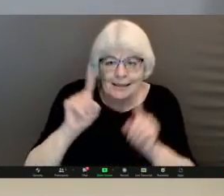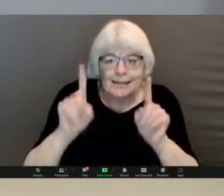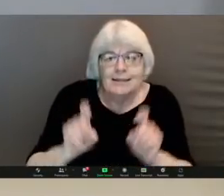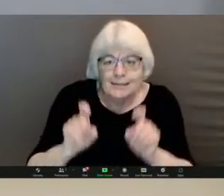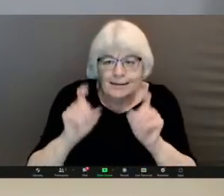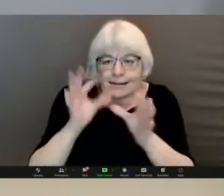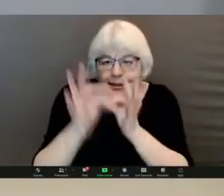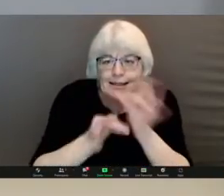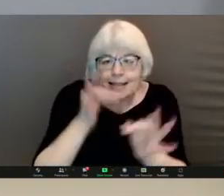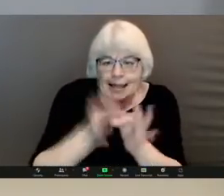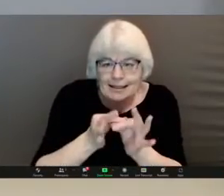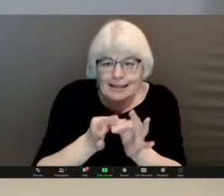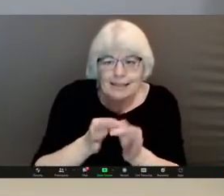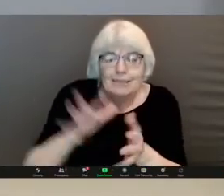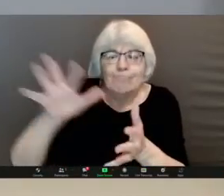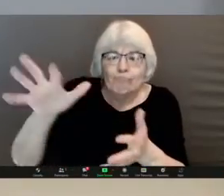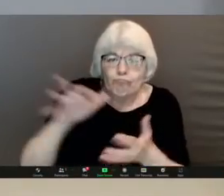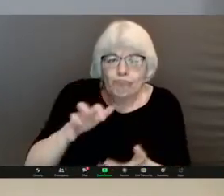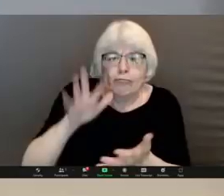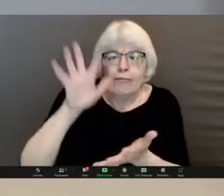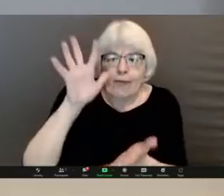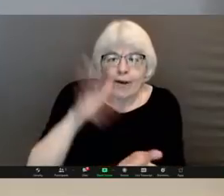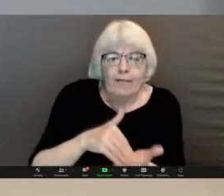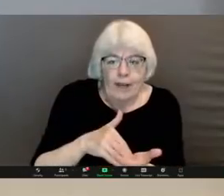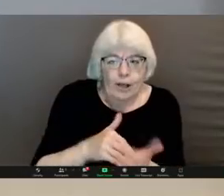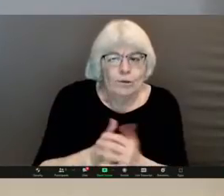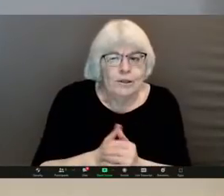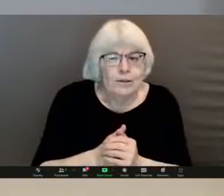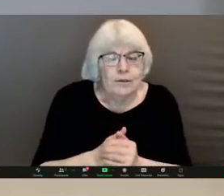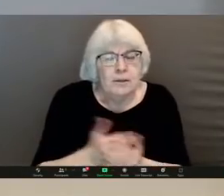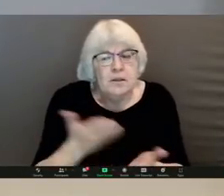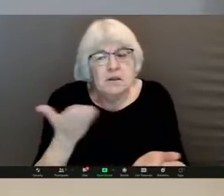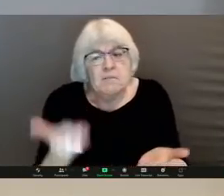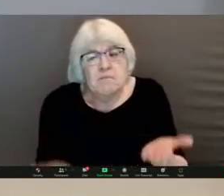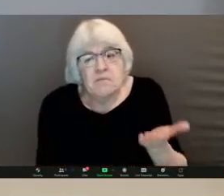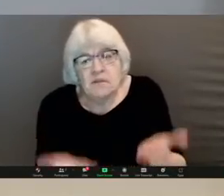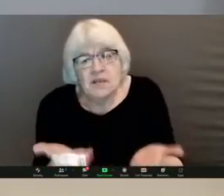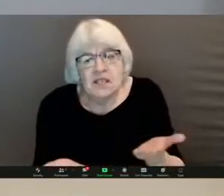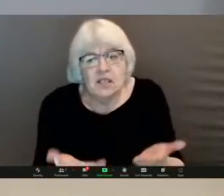certainly a few thousand will go into this pilot project for